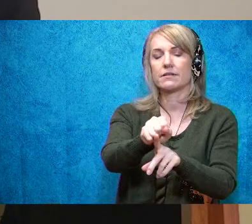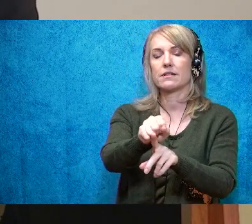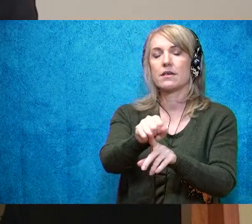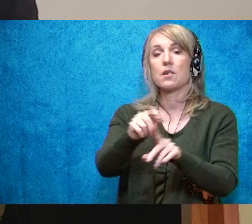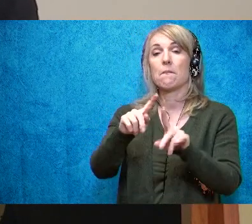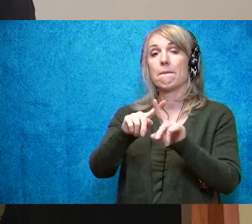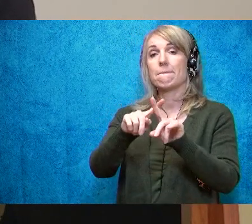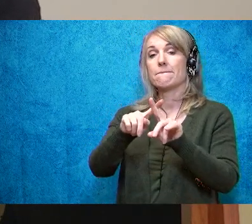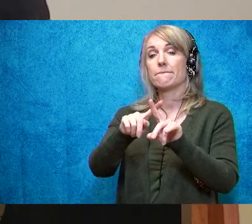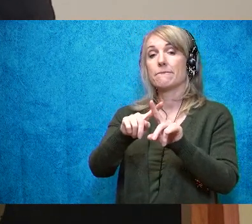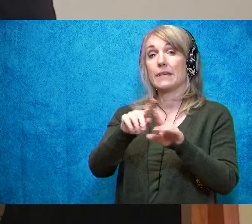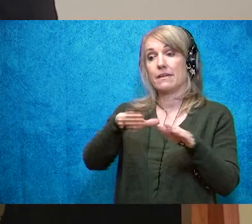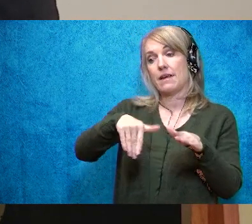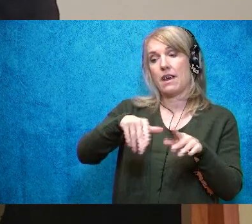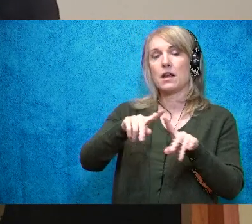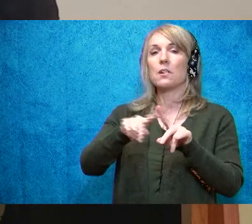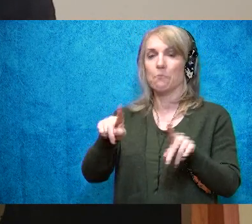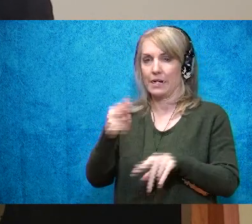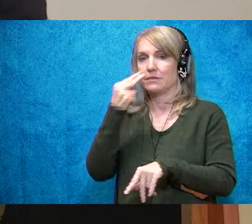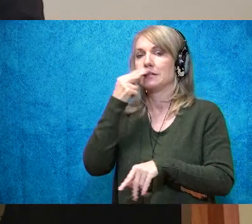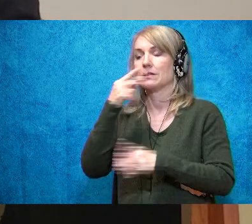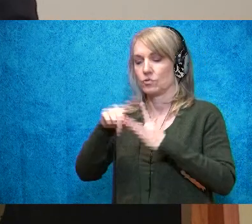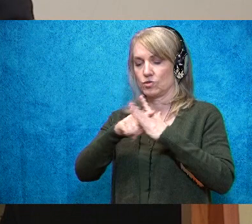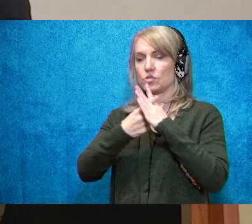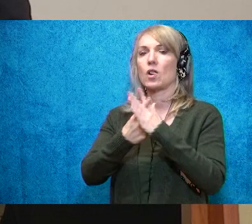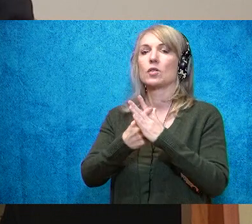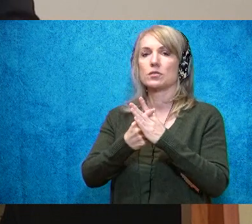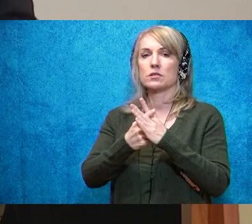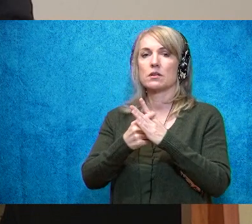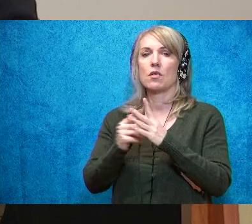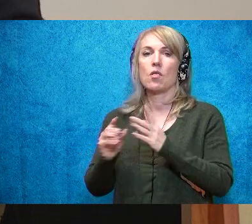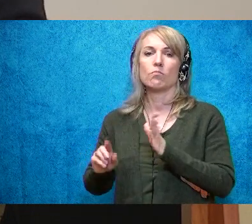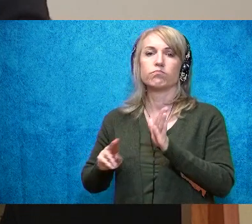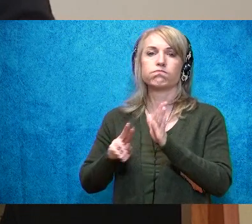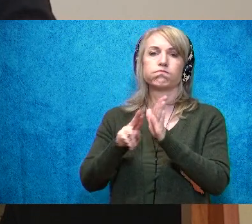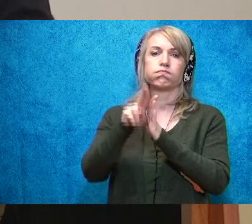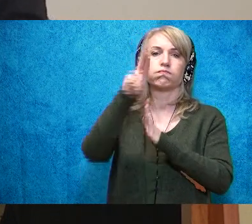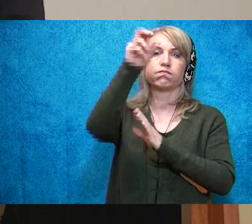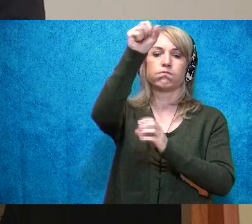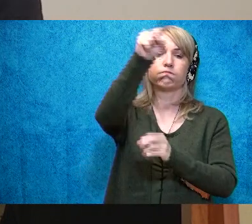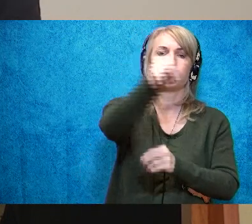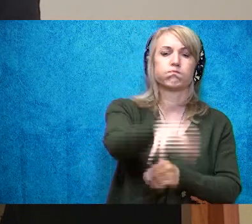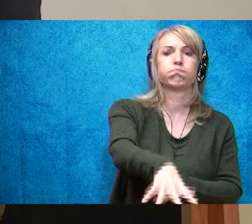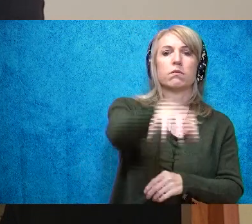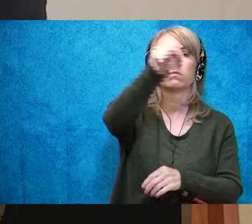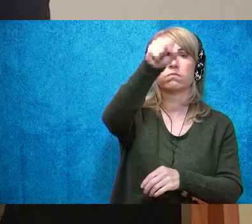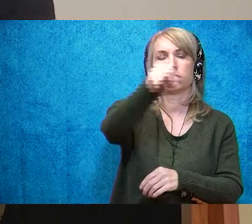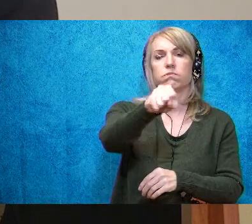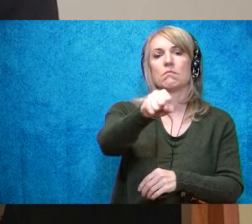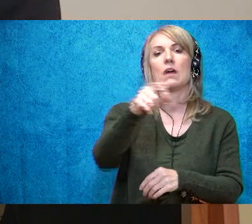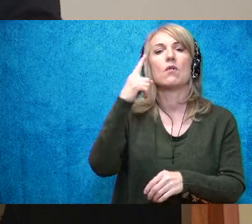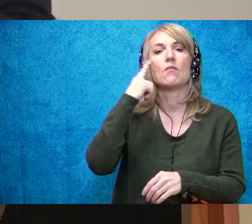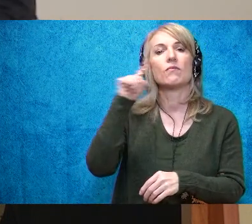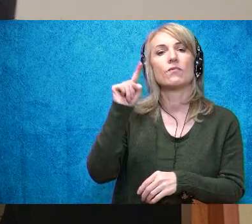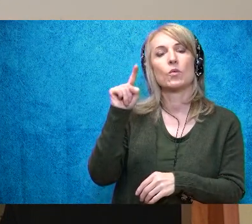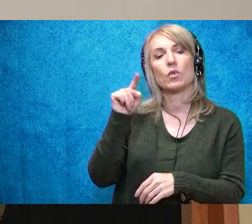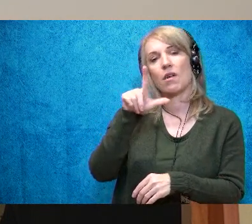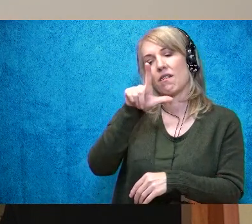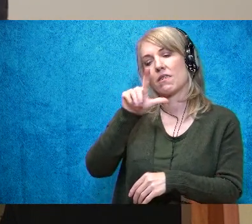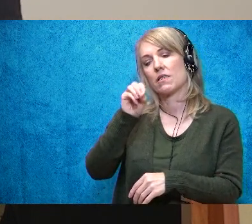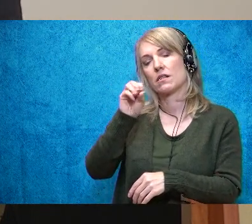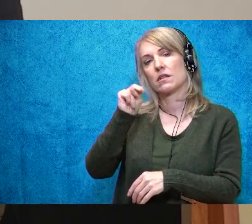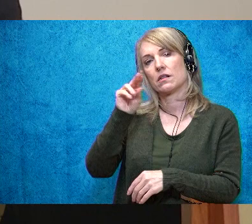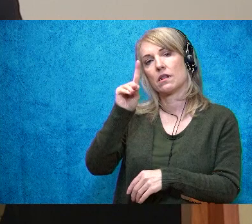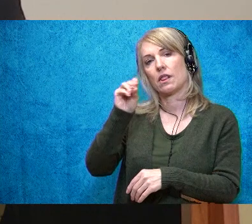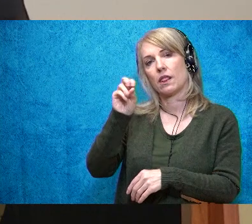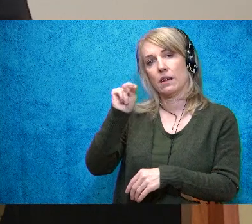Great Britain. So they begin this bombing crusade, and at this point, again, they are one of the last